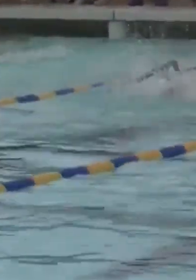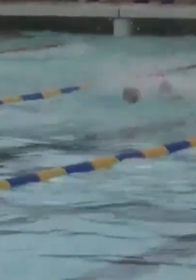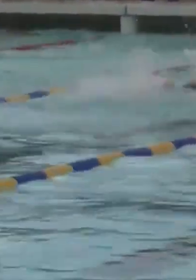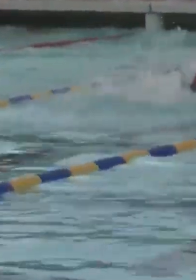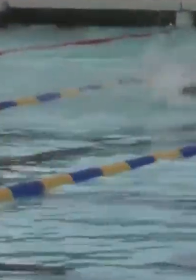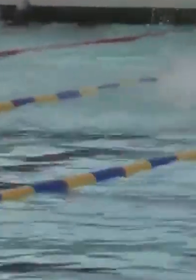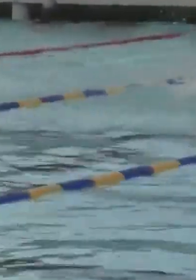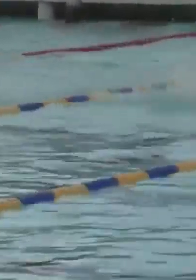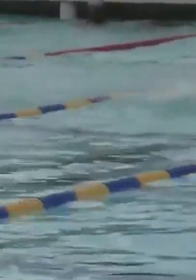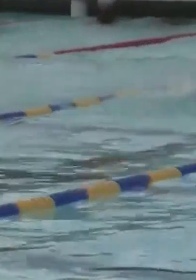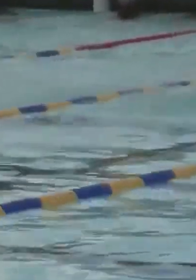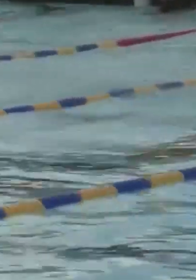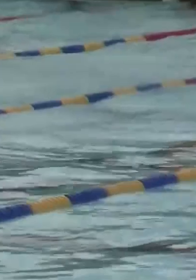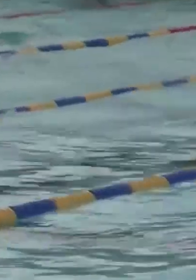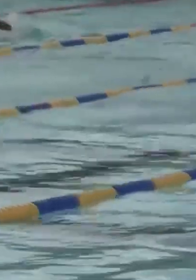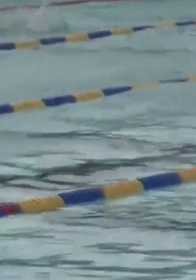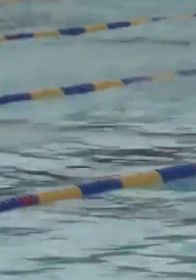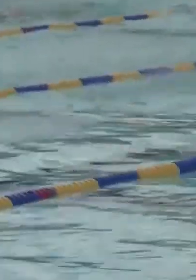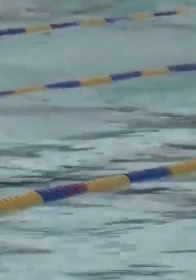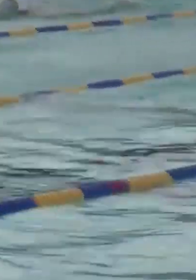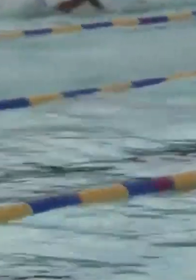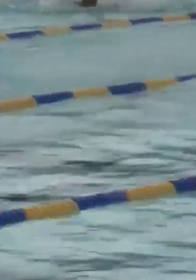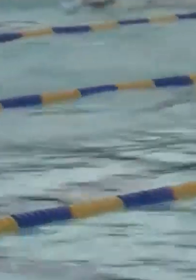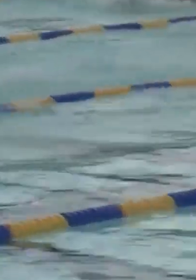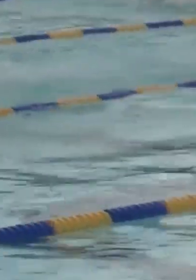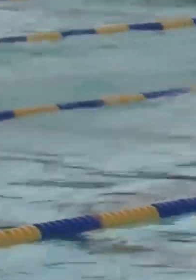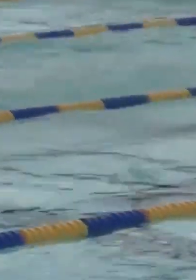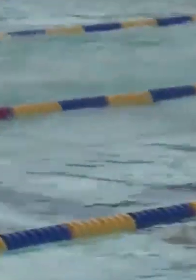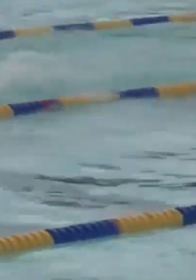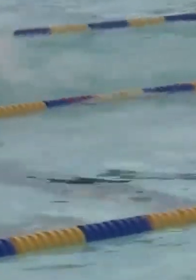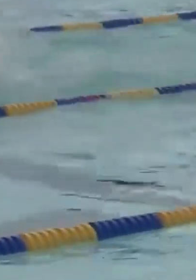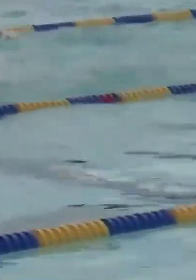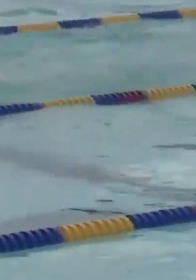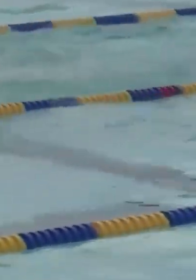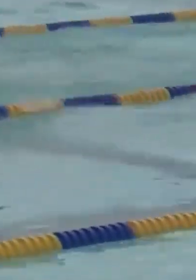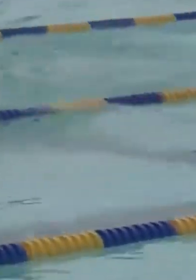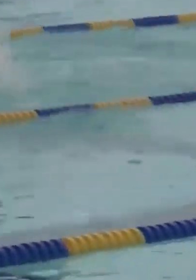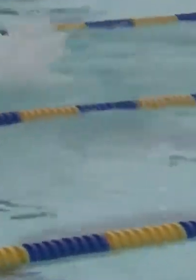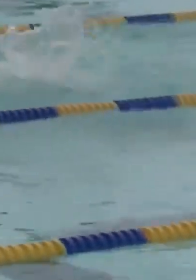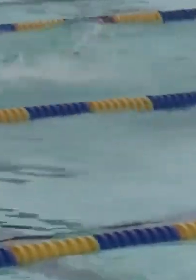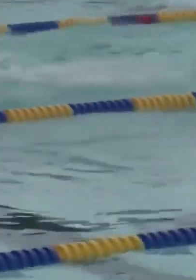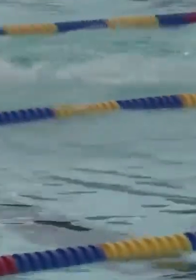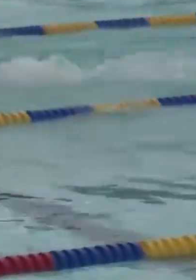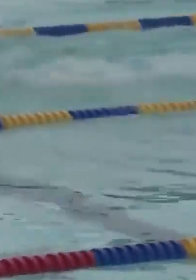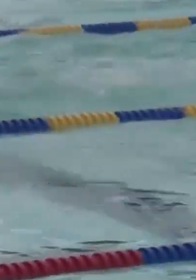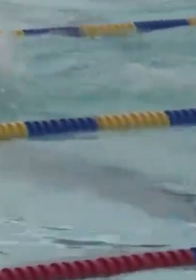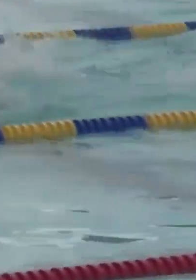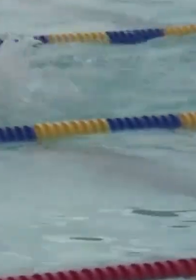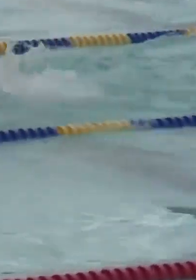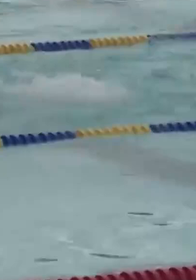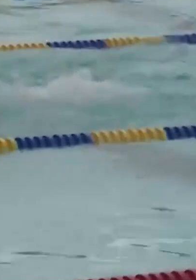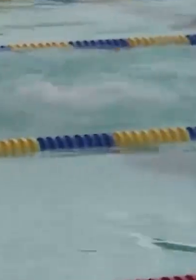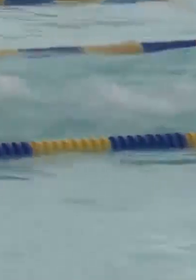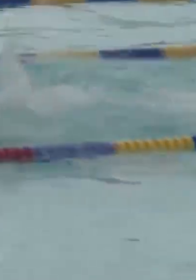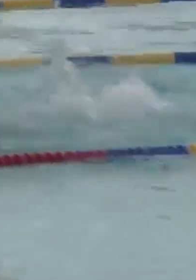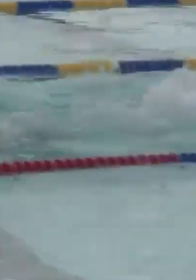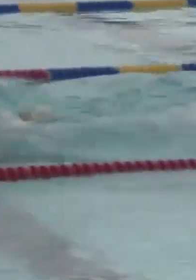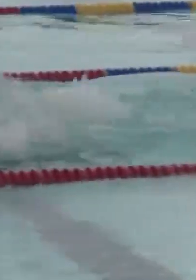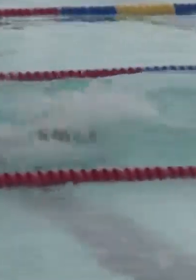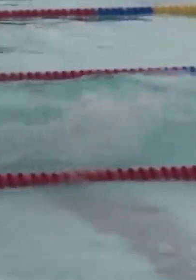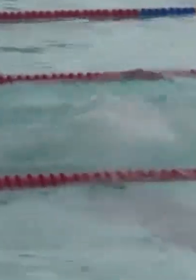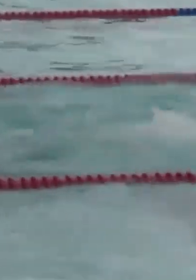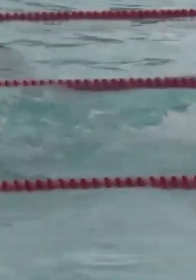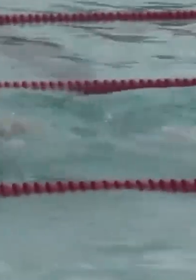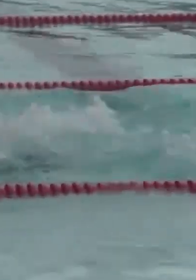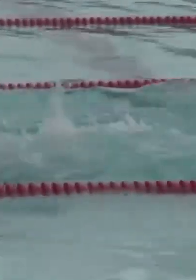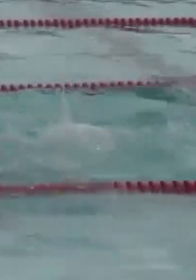final freestyle leg, where the Cheetahs ended off just where they started to clinch victory in 1 minute 17.53 seconds, ahead